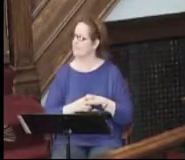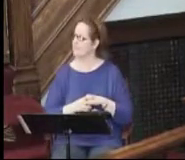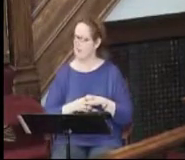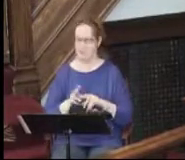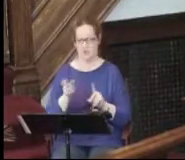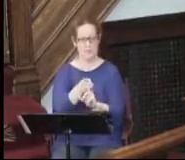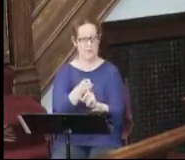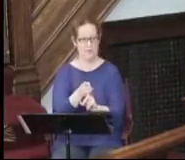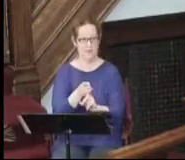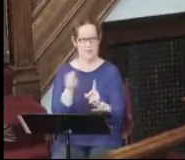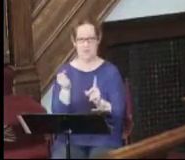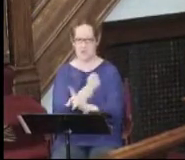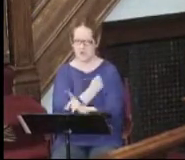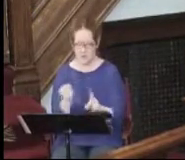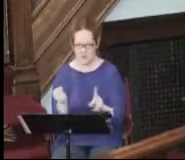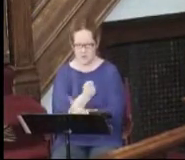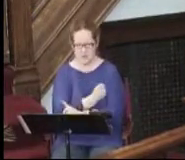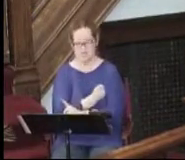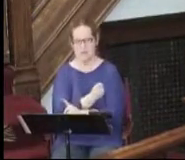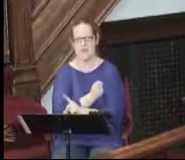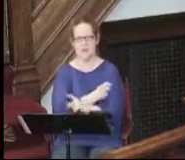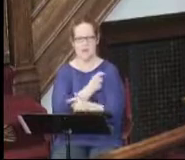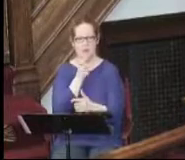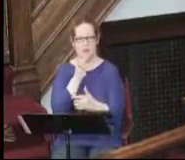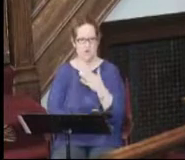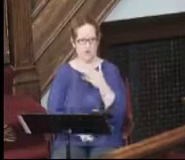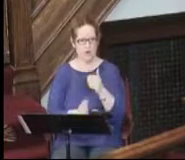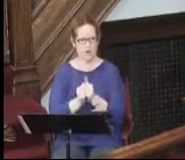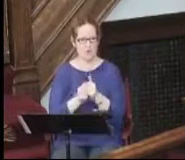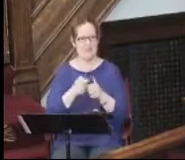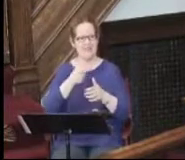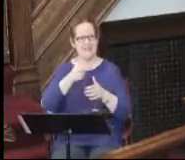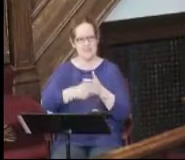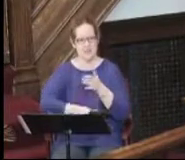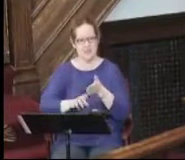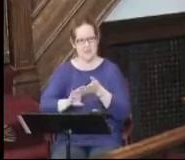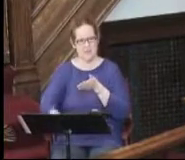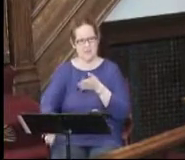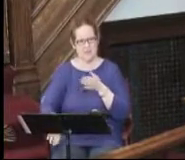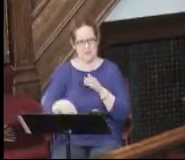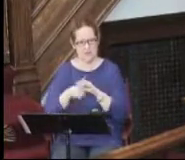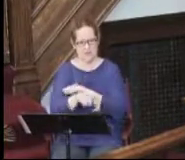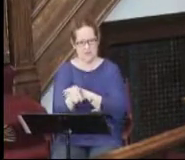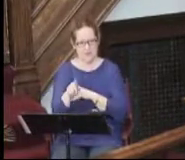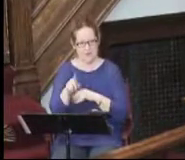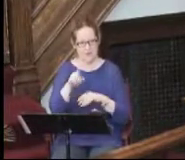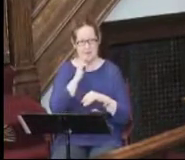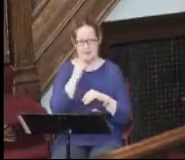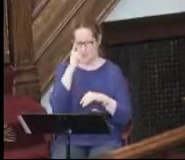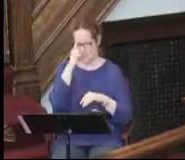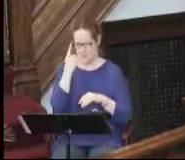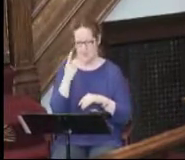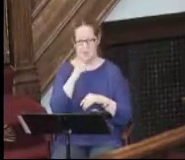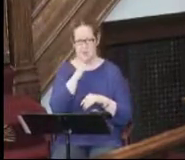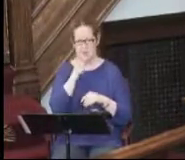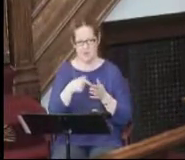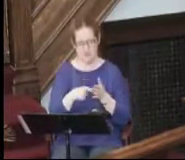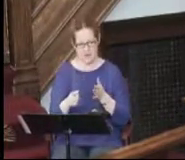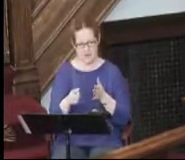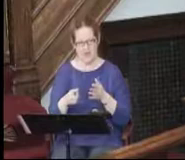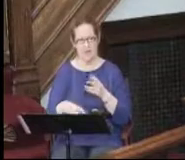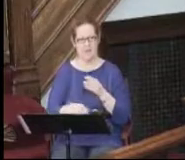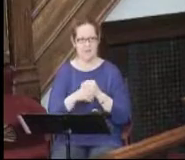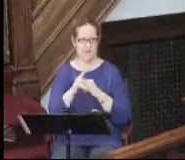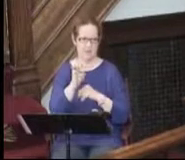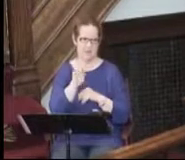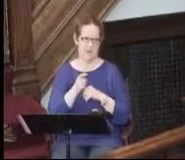arrested, assaulted, and charged with tax evasion because that extra penny that she didn't pay had some